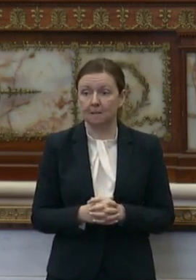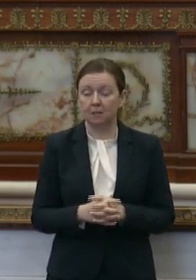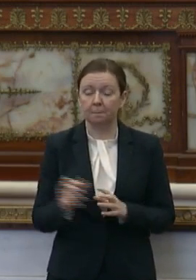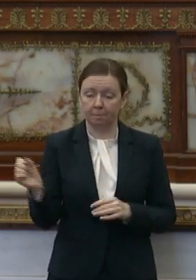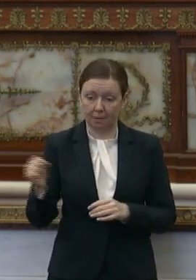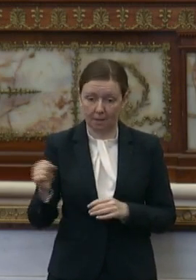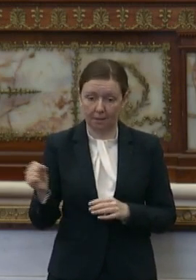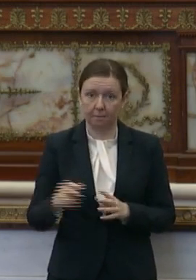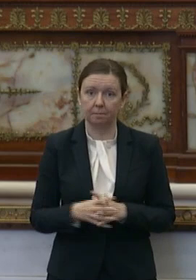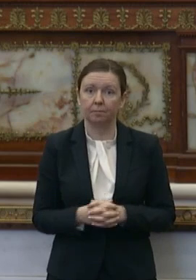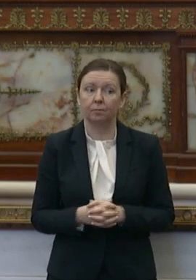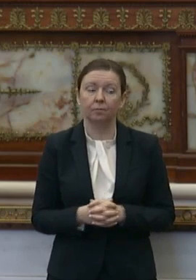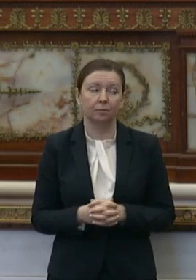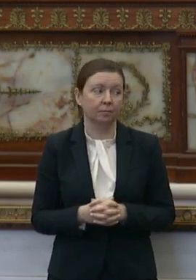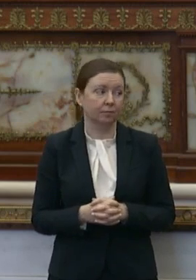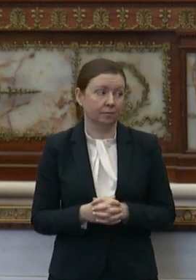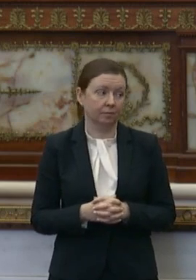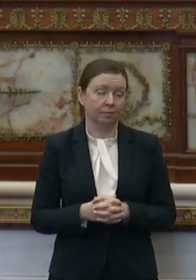Aye.